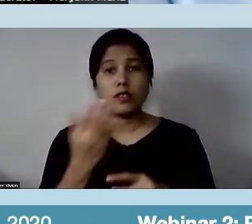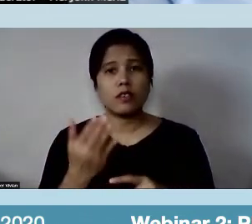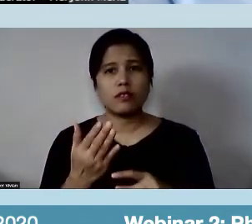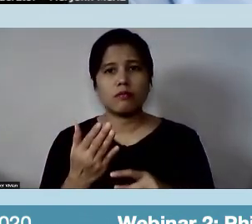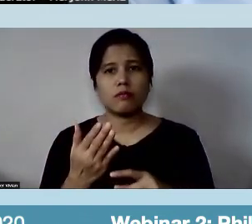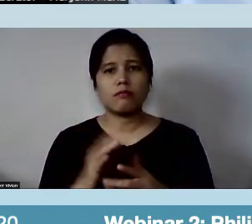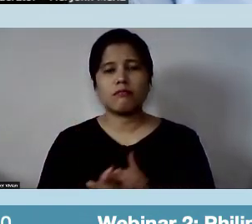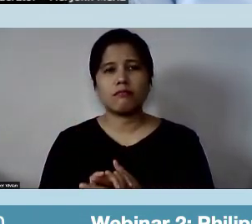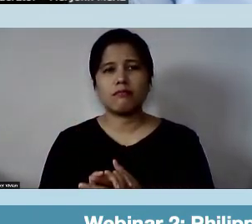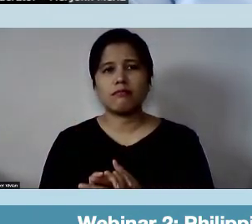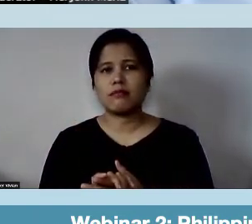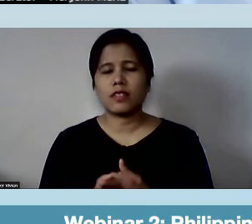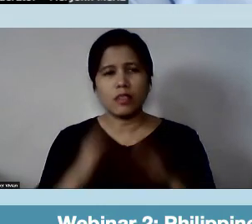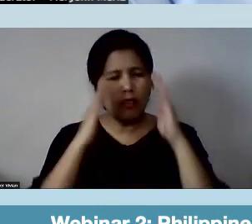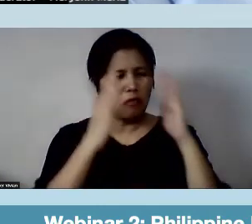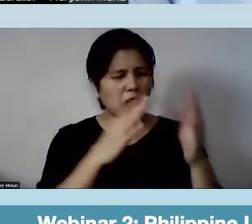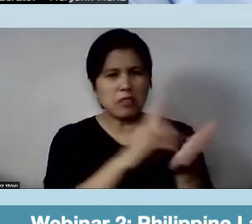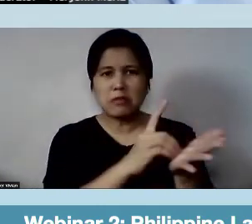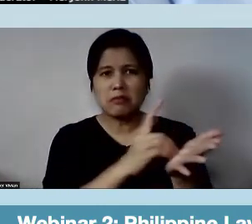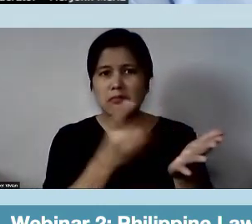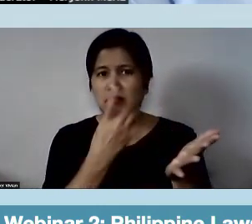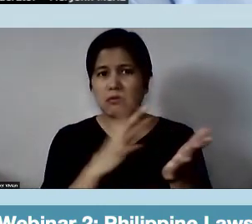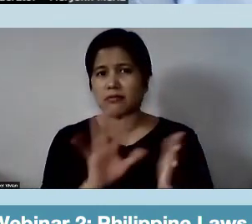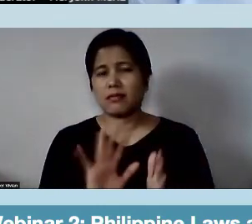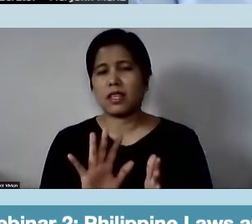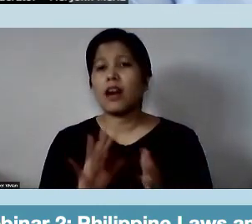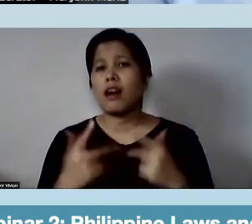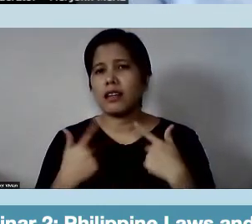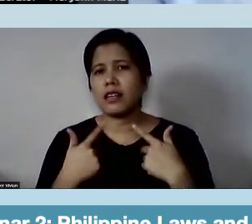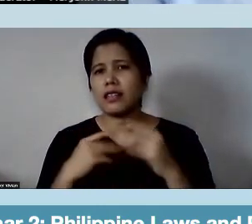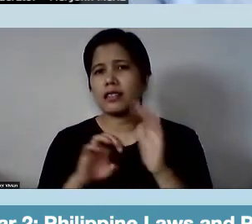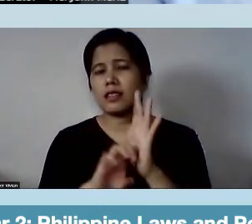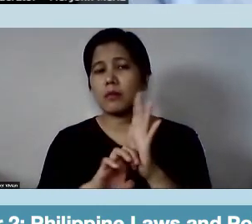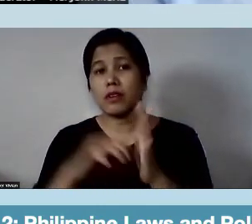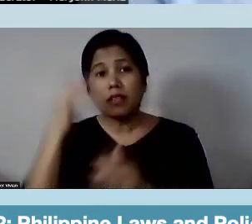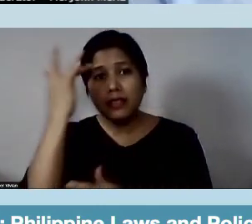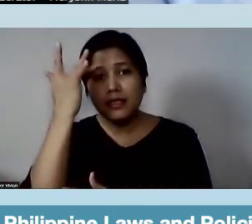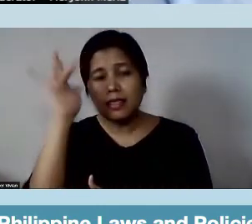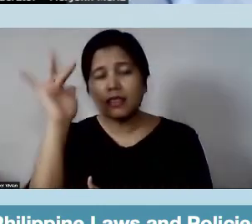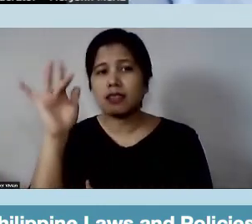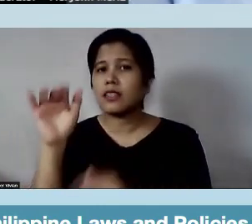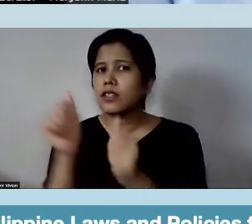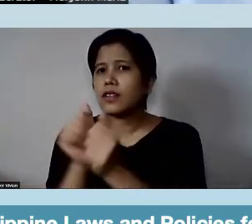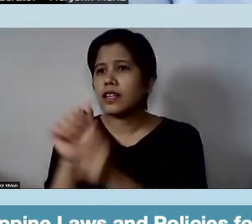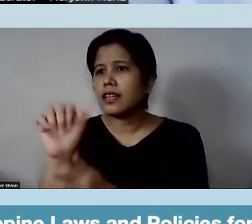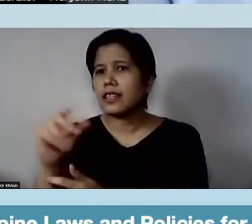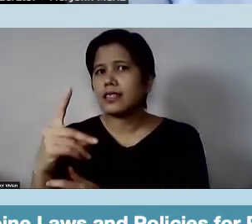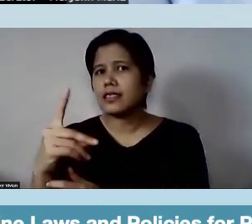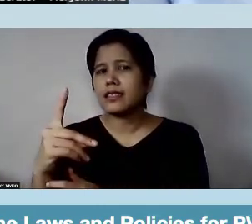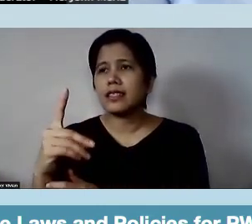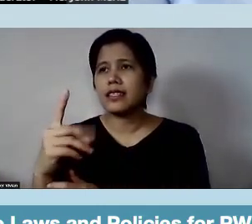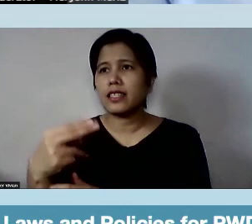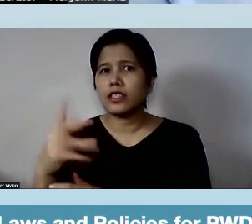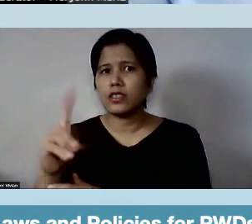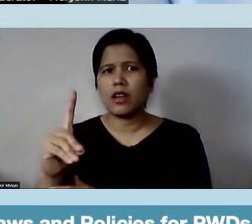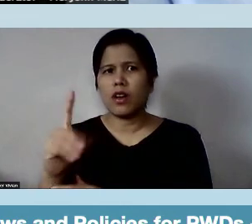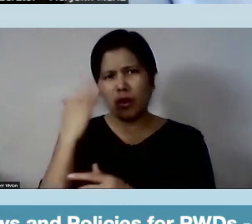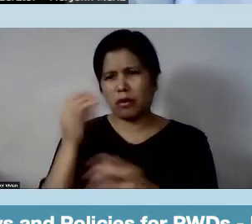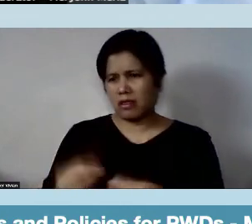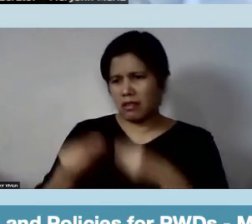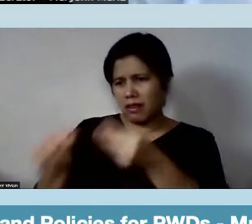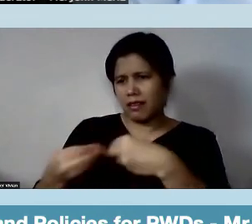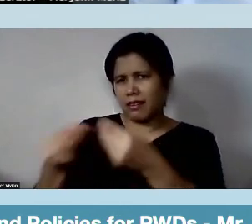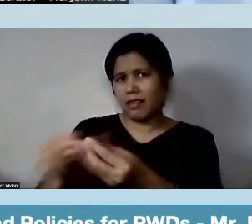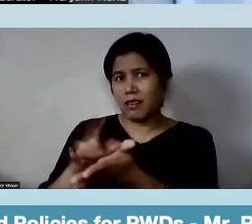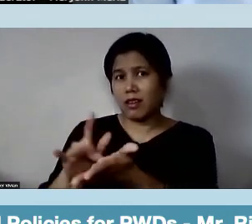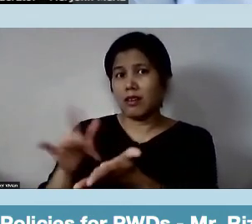resort to that. For example, I have children who are intelligent with ADHD. Why would I give them medication? They're already doing well. It